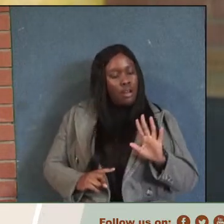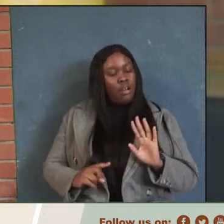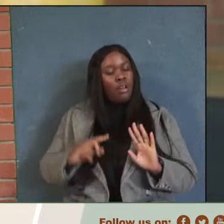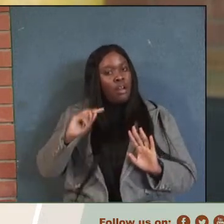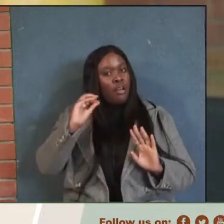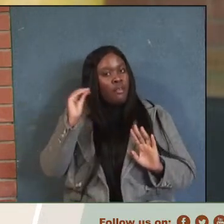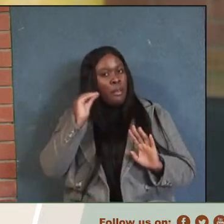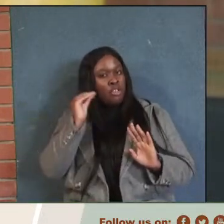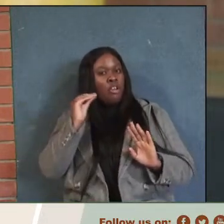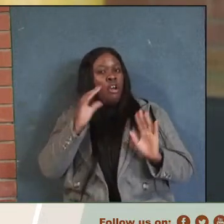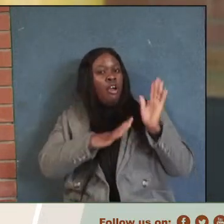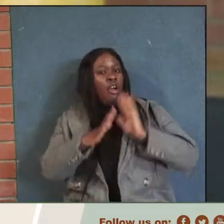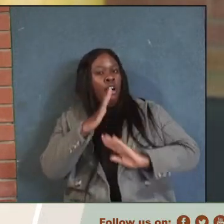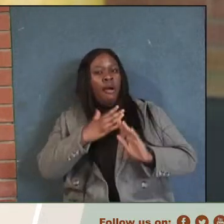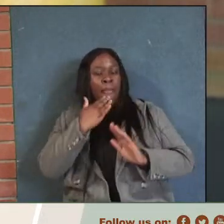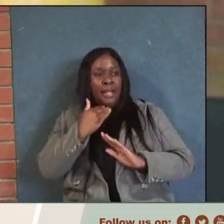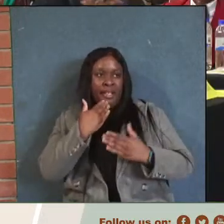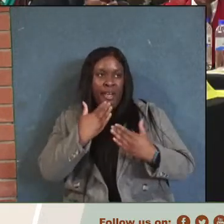understand. I thank you.